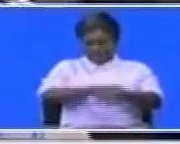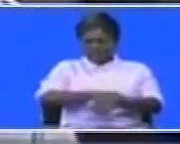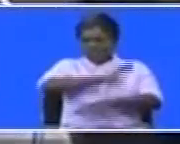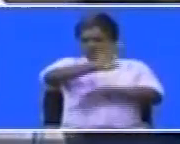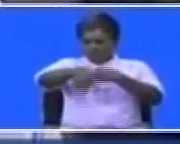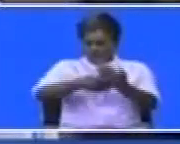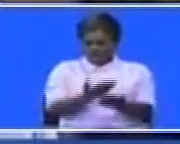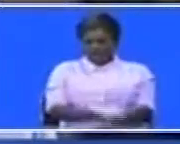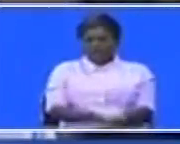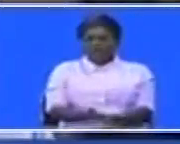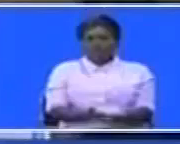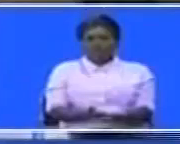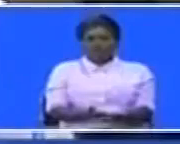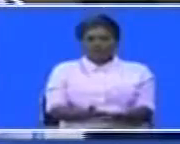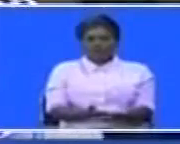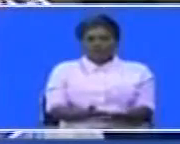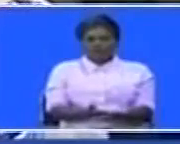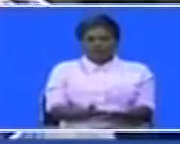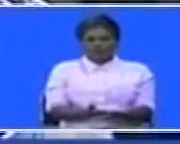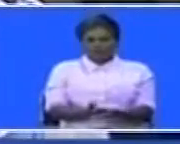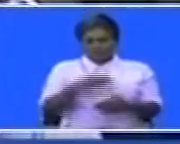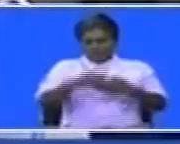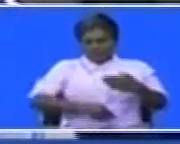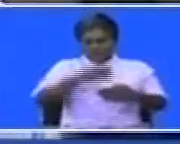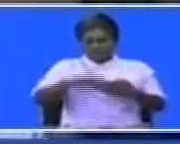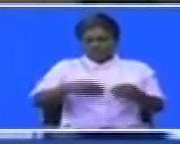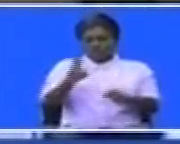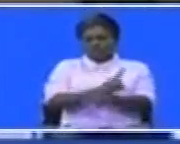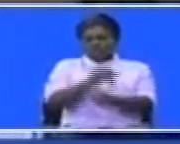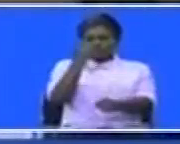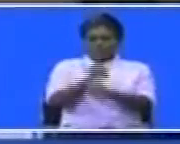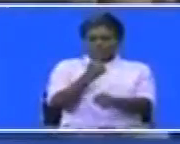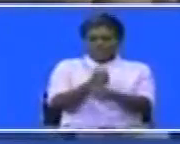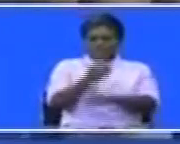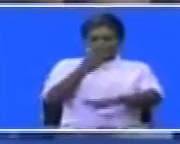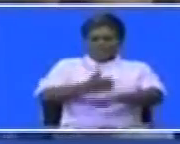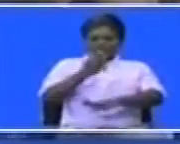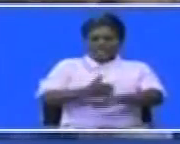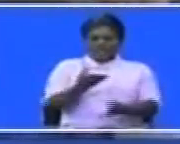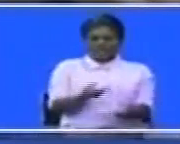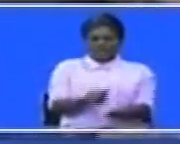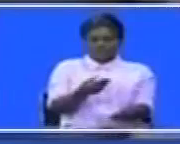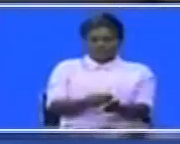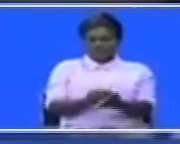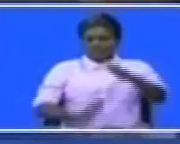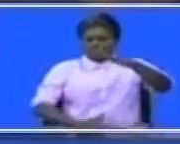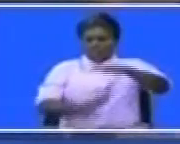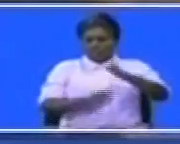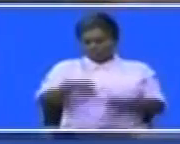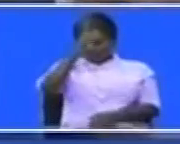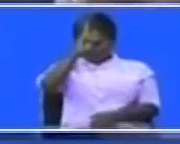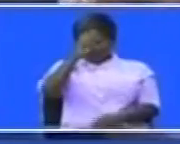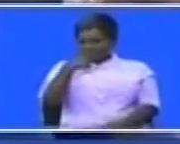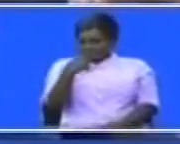all being materials used to make foreign currency. Mkuu wa polisi Joseph